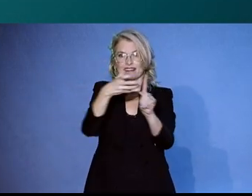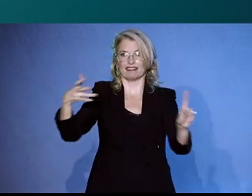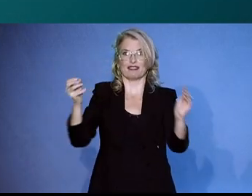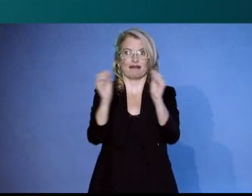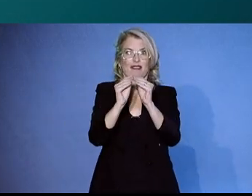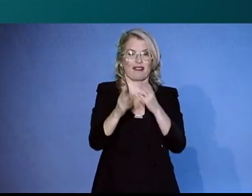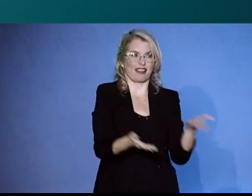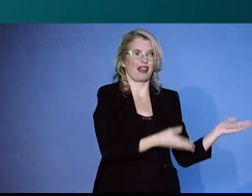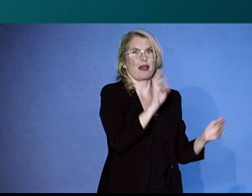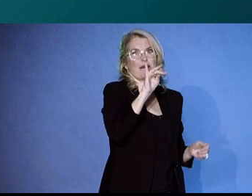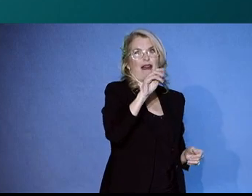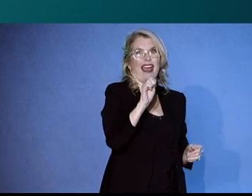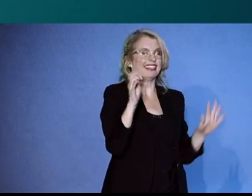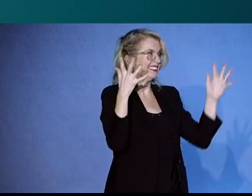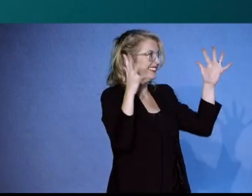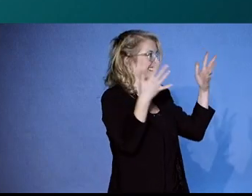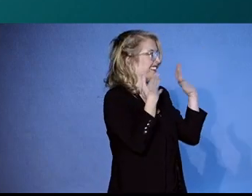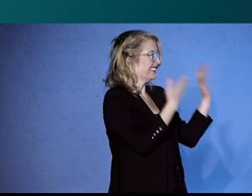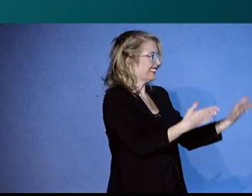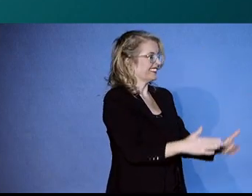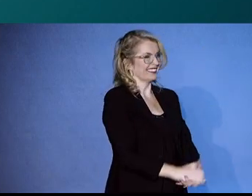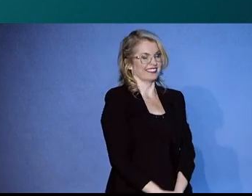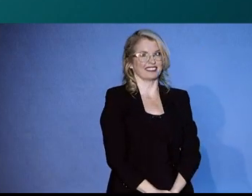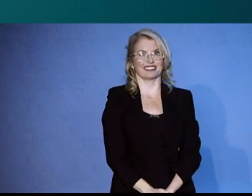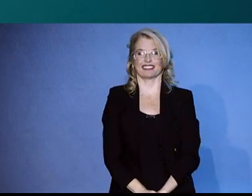it. Mike, come on up.